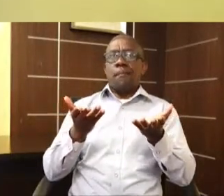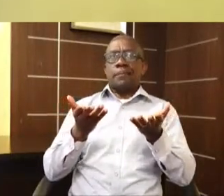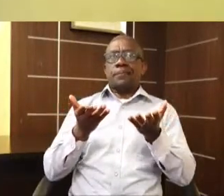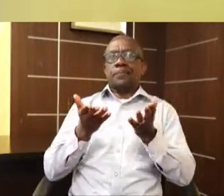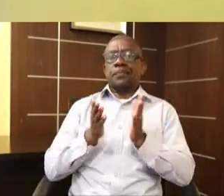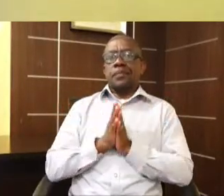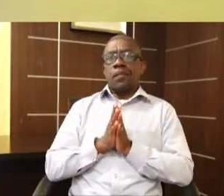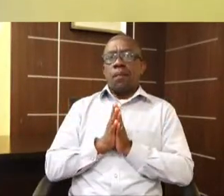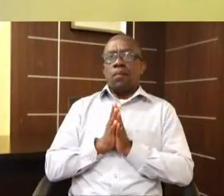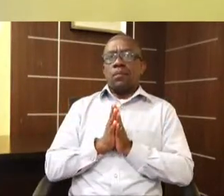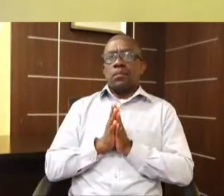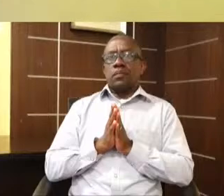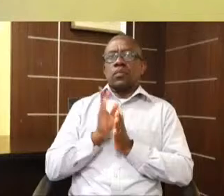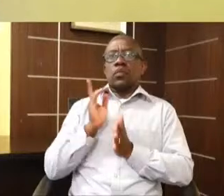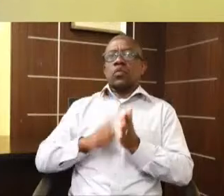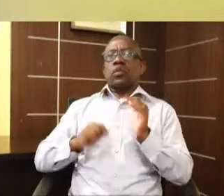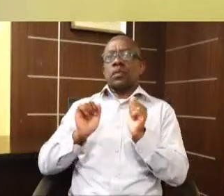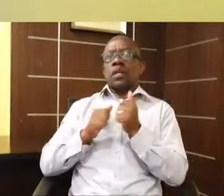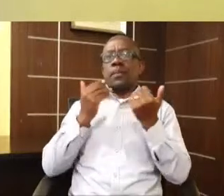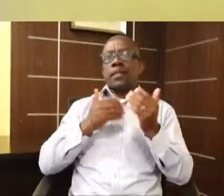What happens next?